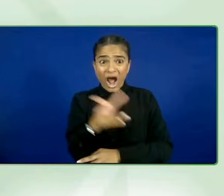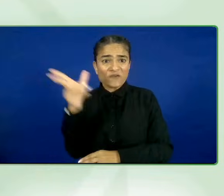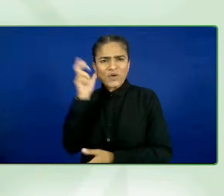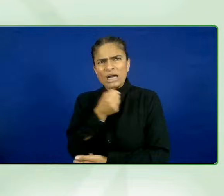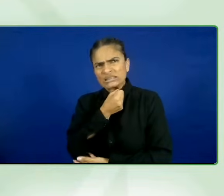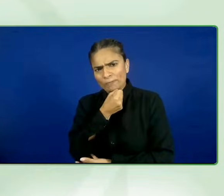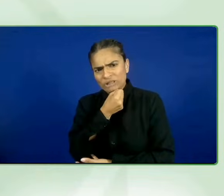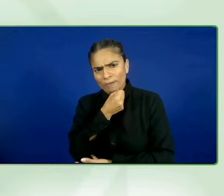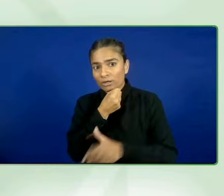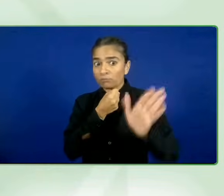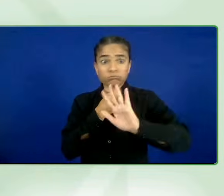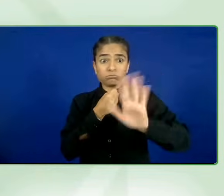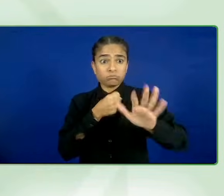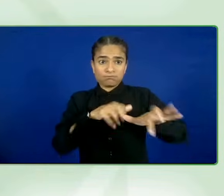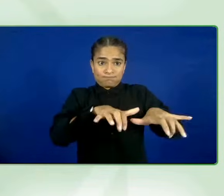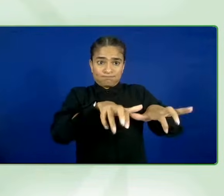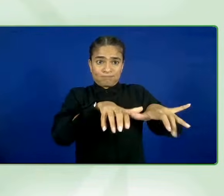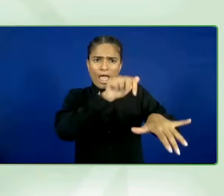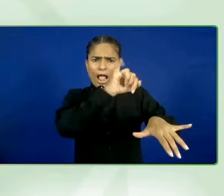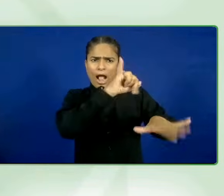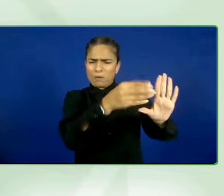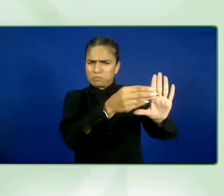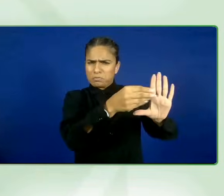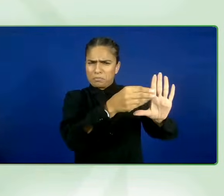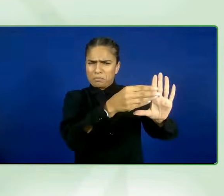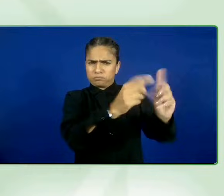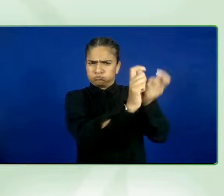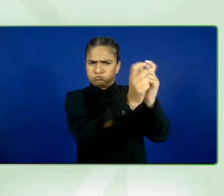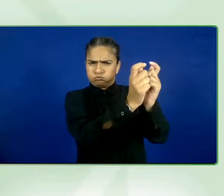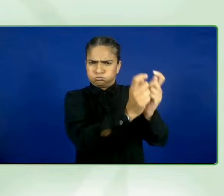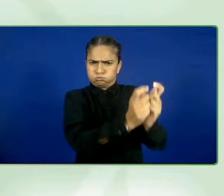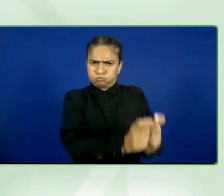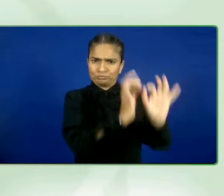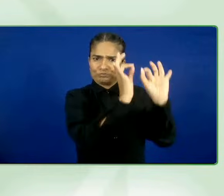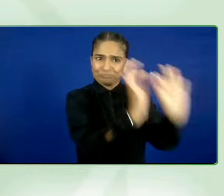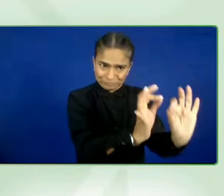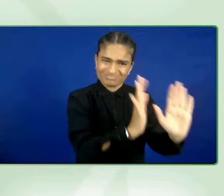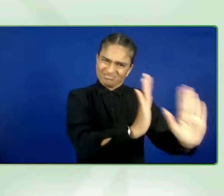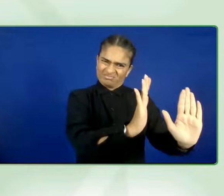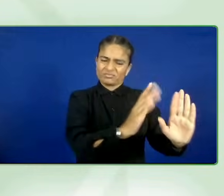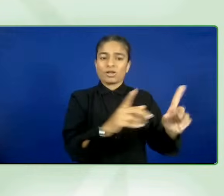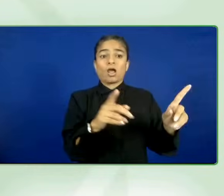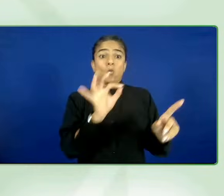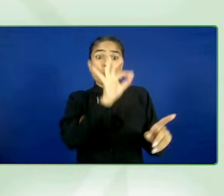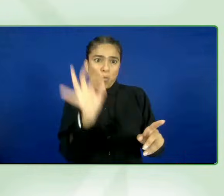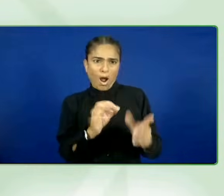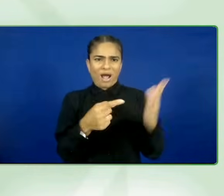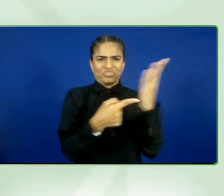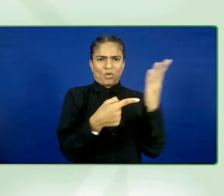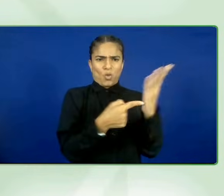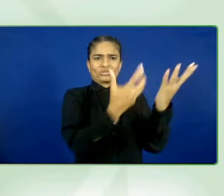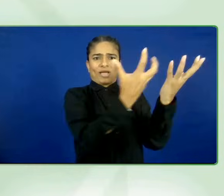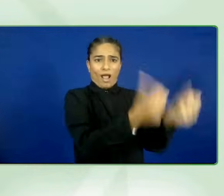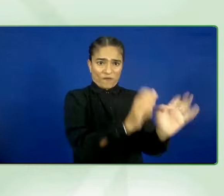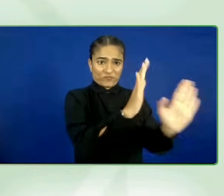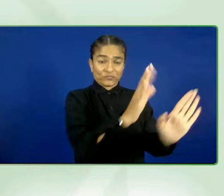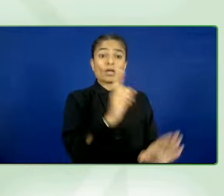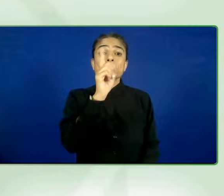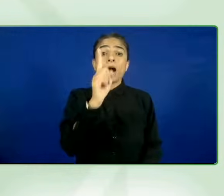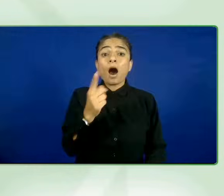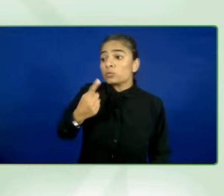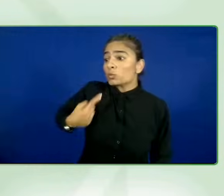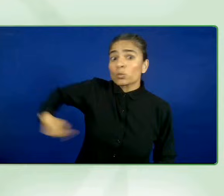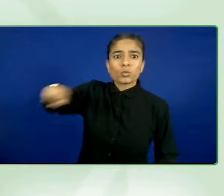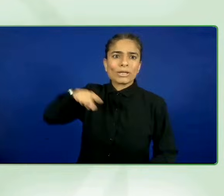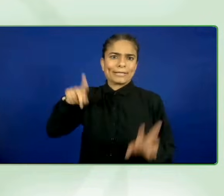the language barriers with the same technology, that if there are multilingual users who want to go to theaters and watch